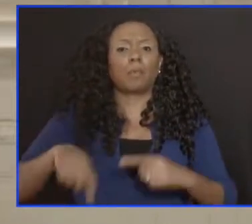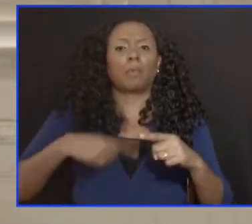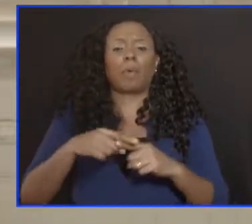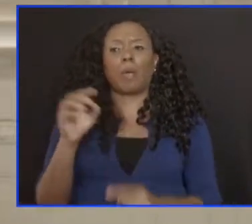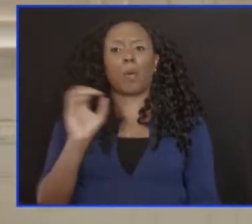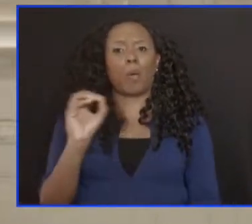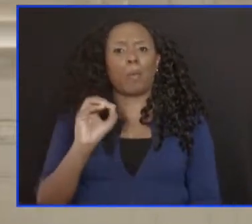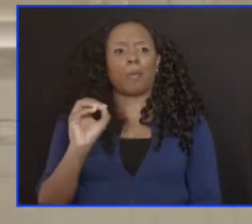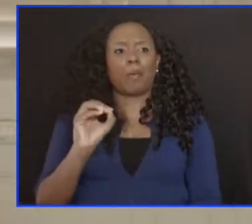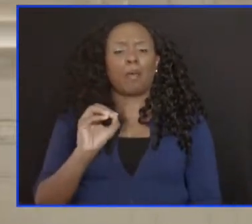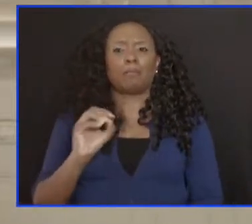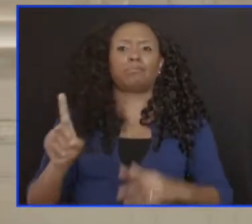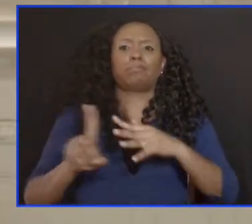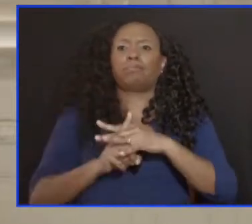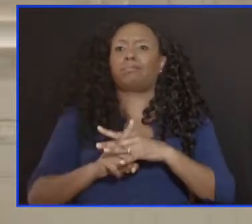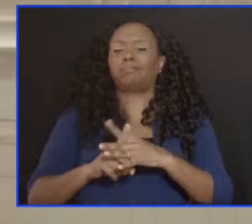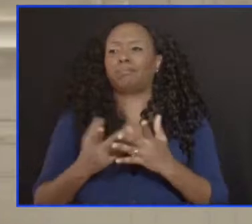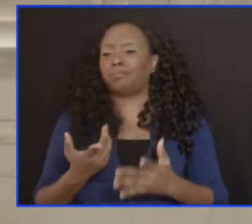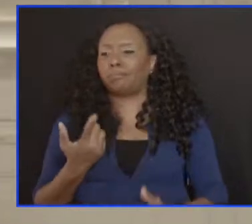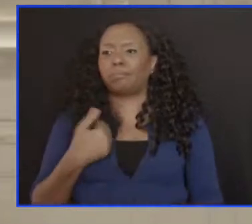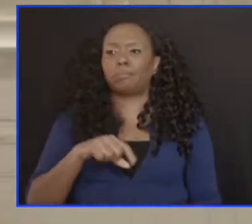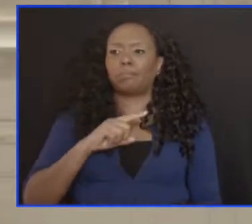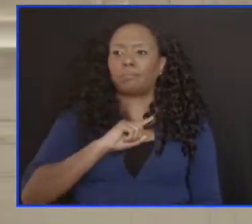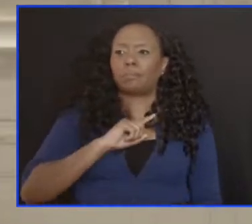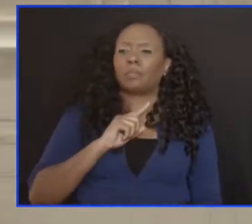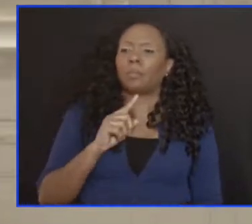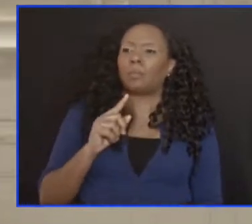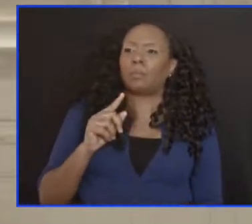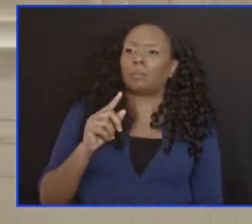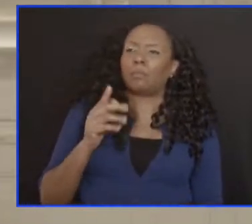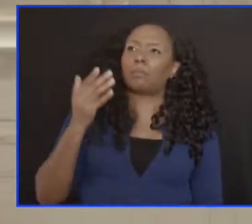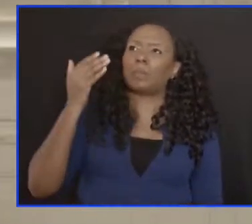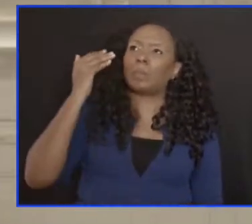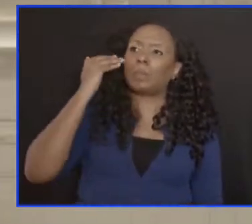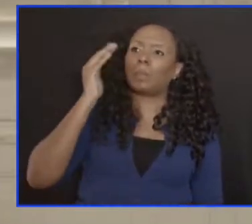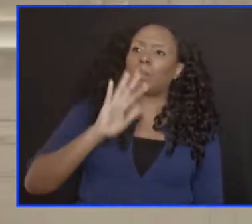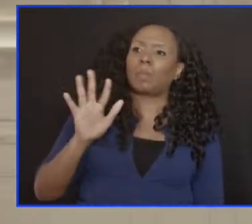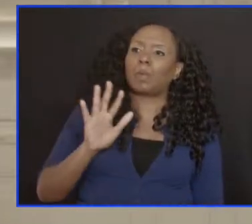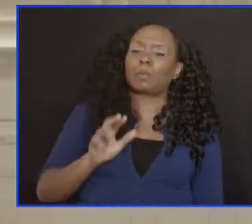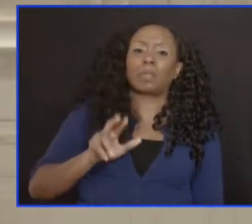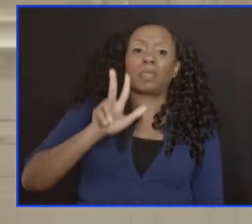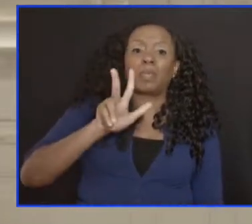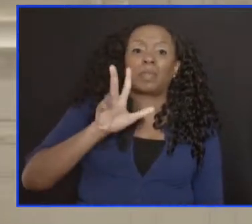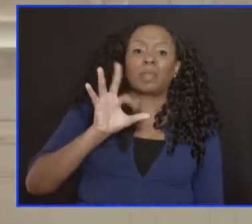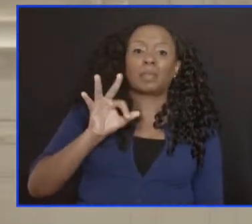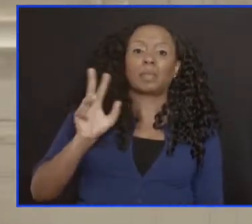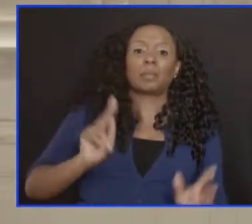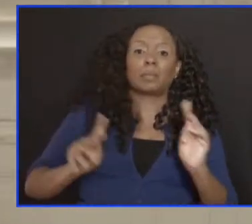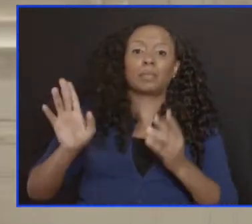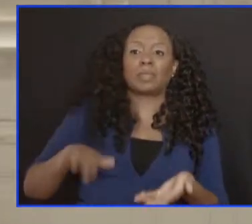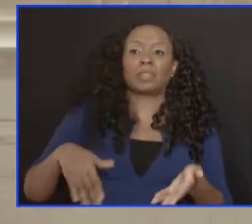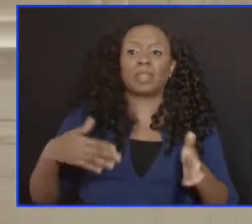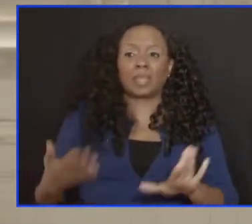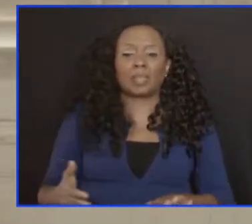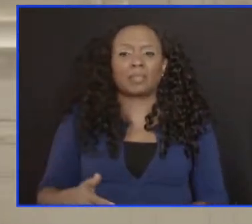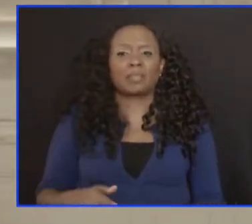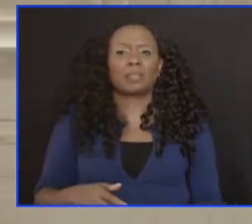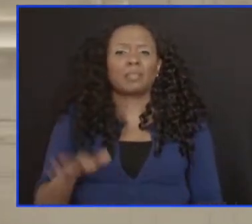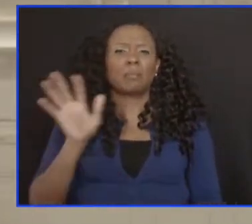saga, as I would call it, there were a total of about 39 deaths, and the median age was